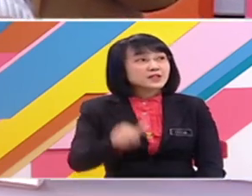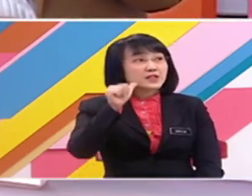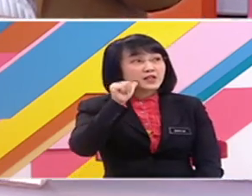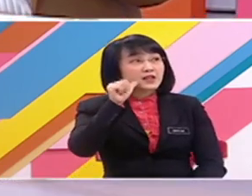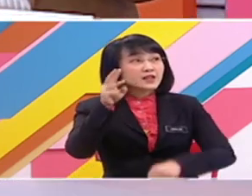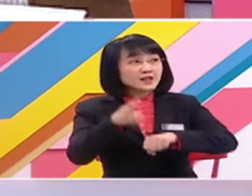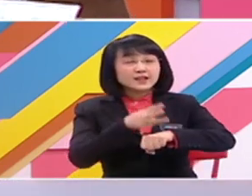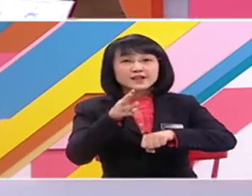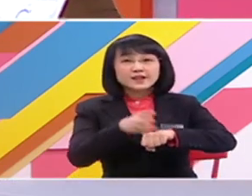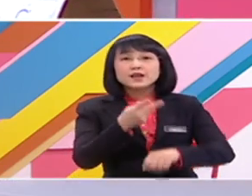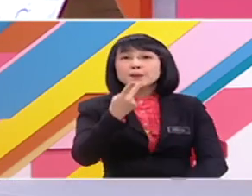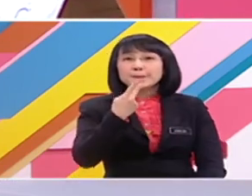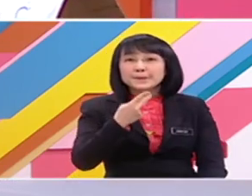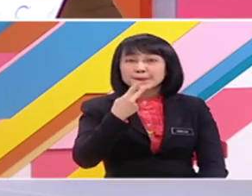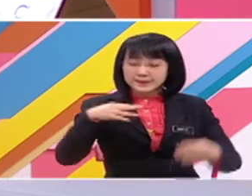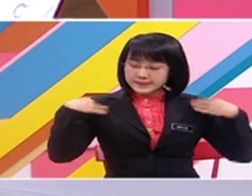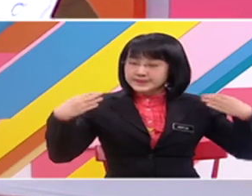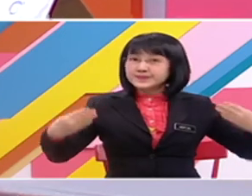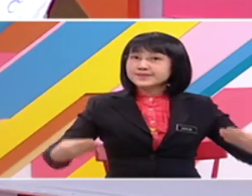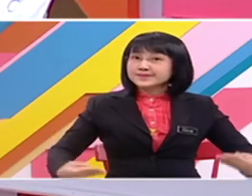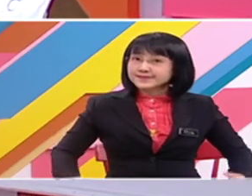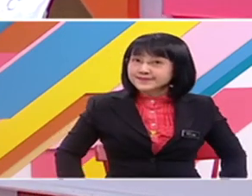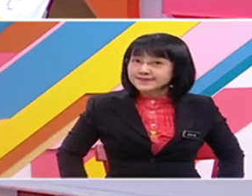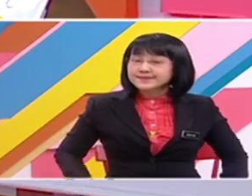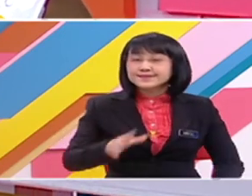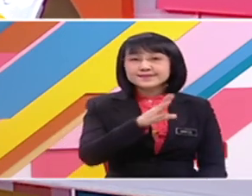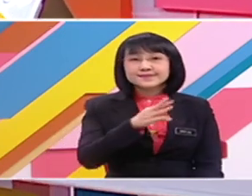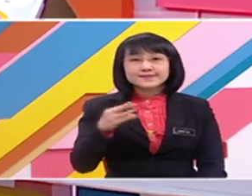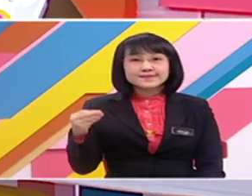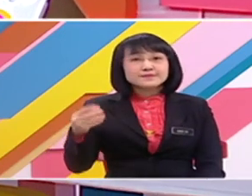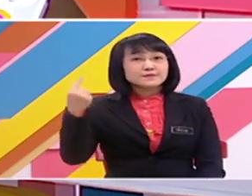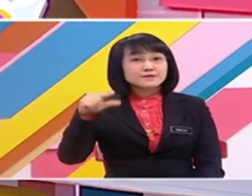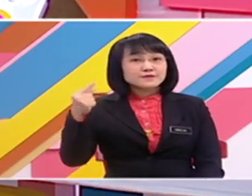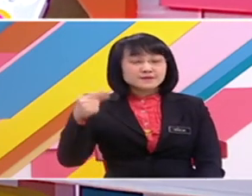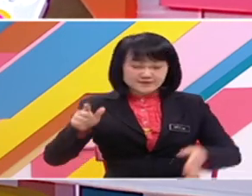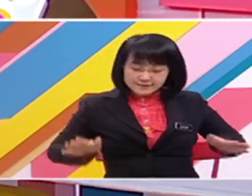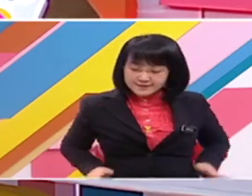a pink blouse and green skirt.